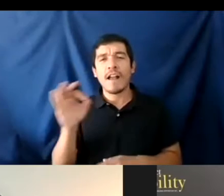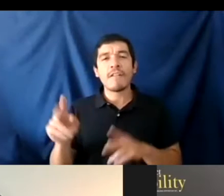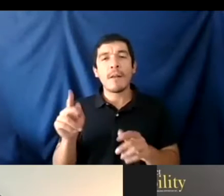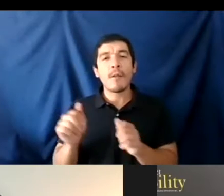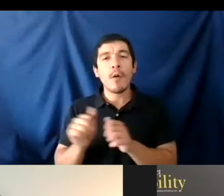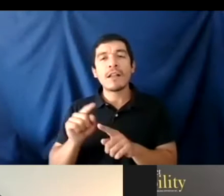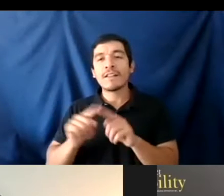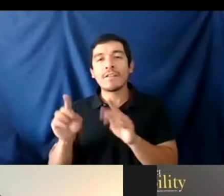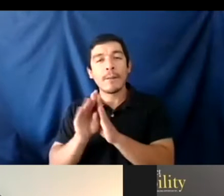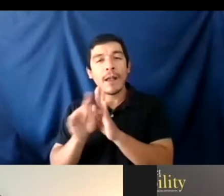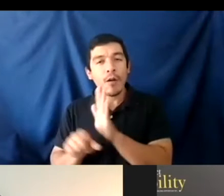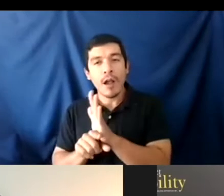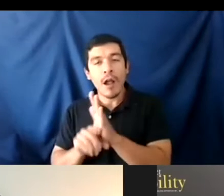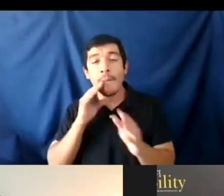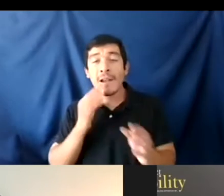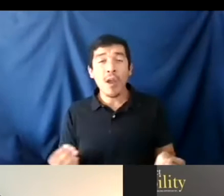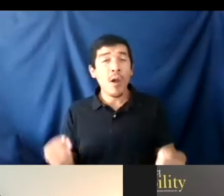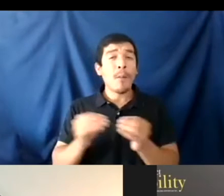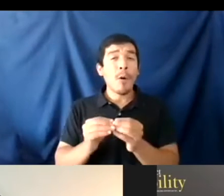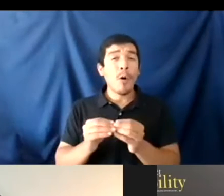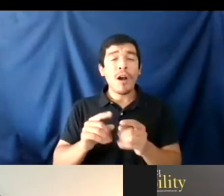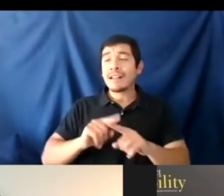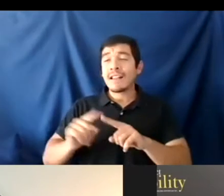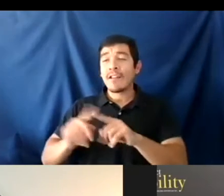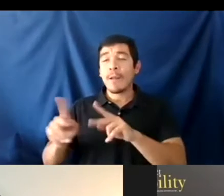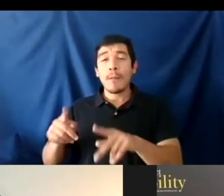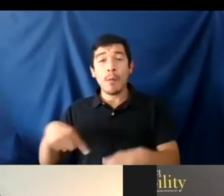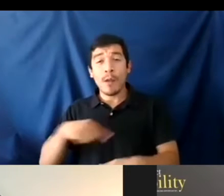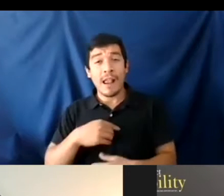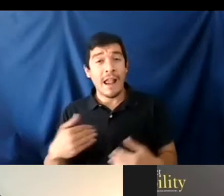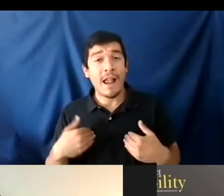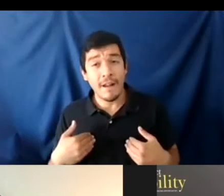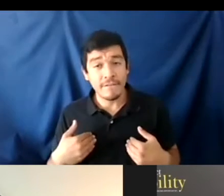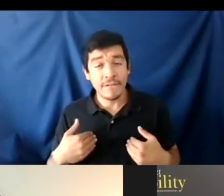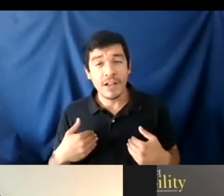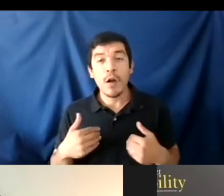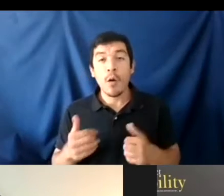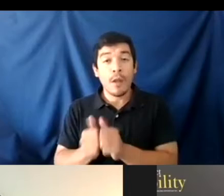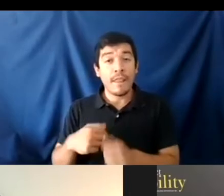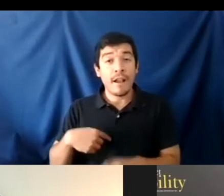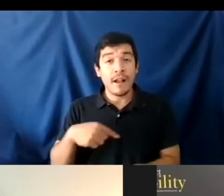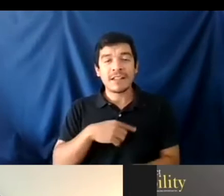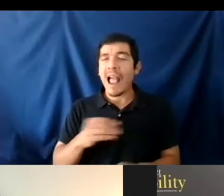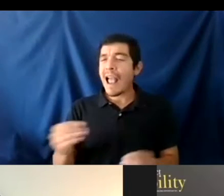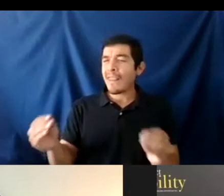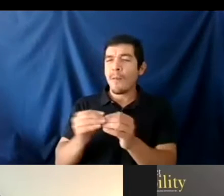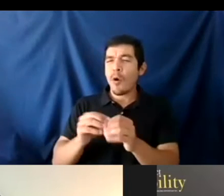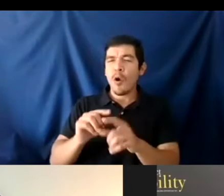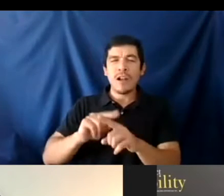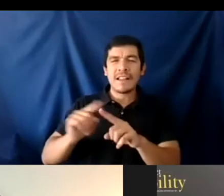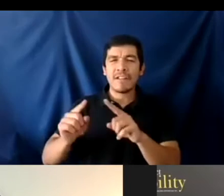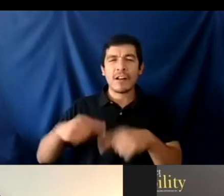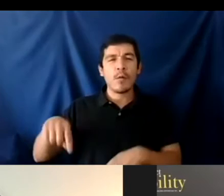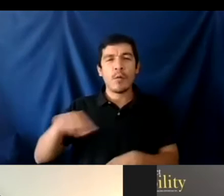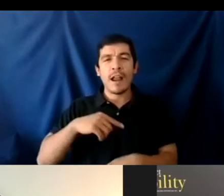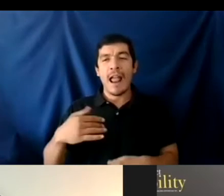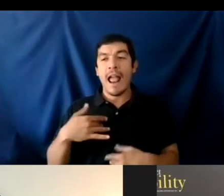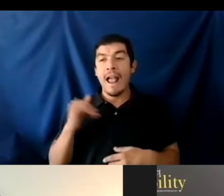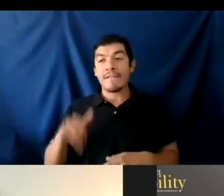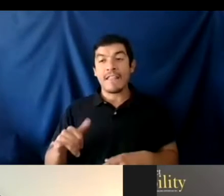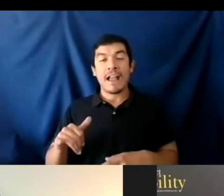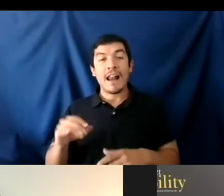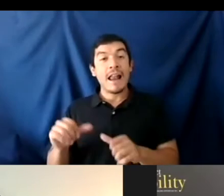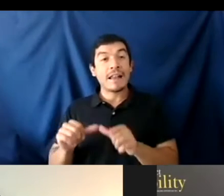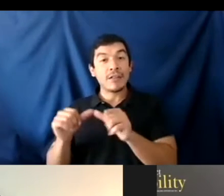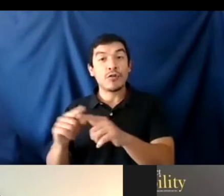different backgrounds, because the more diverse the backgrounds are of the people who are with us, and the more we strive to have that be facilitated